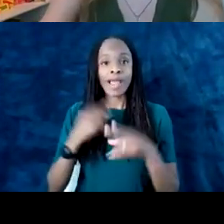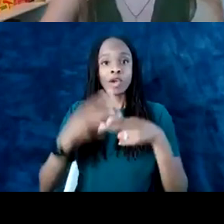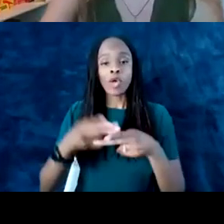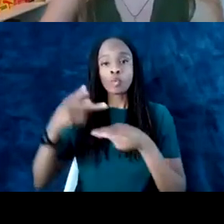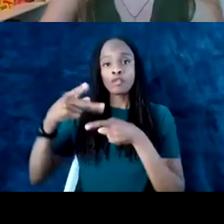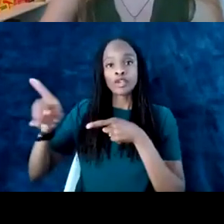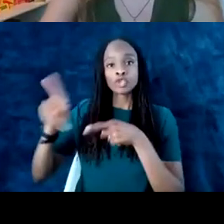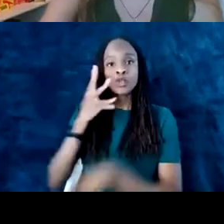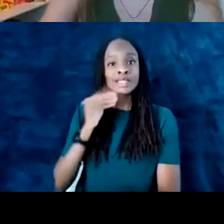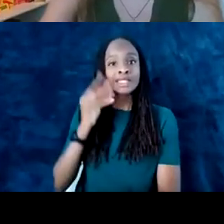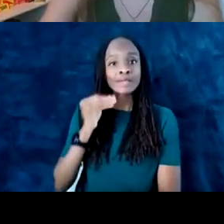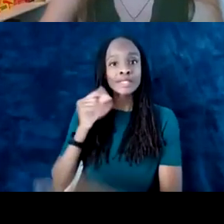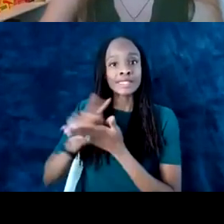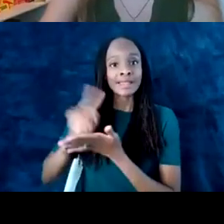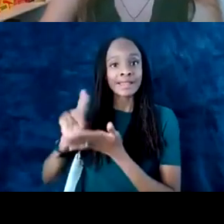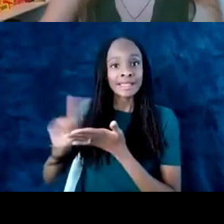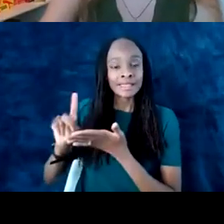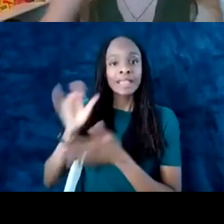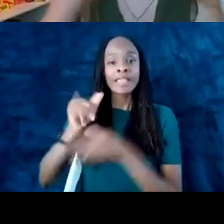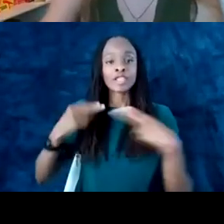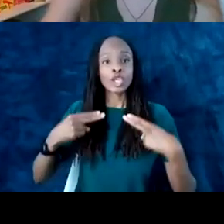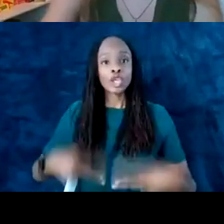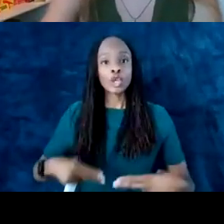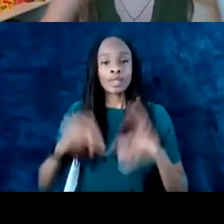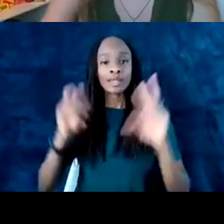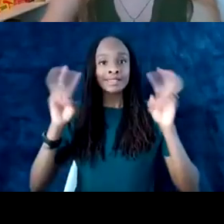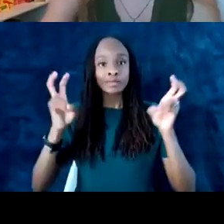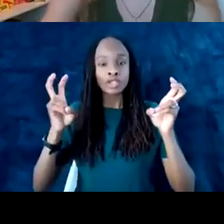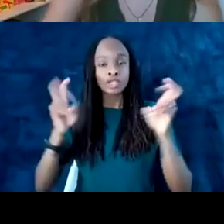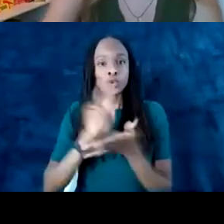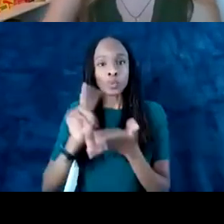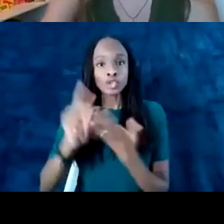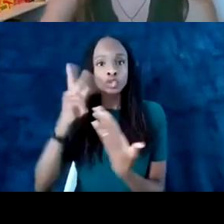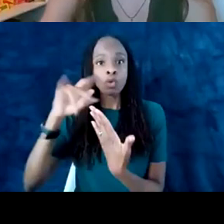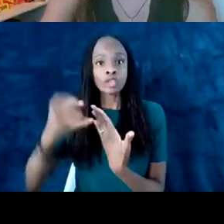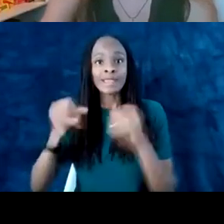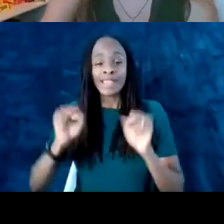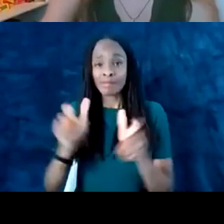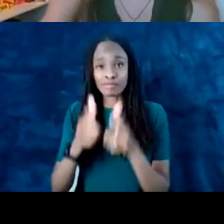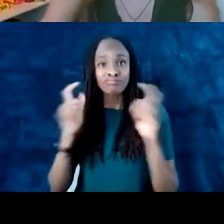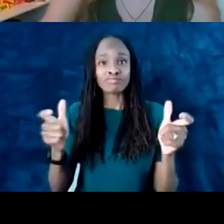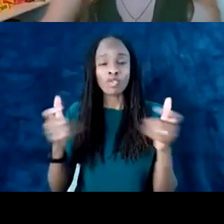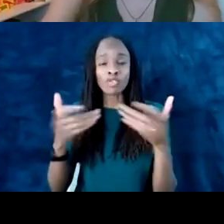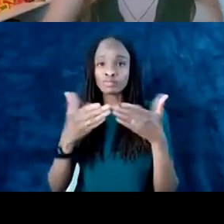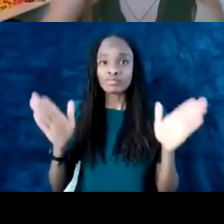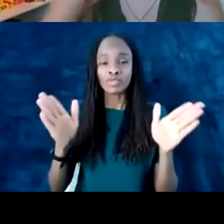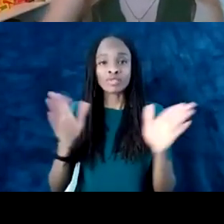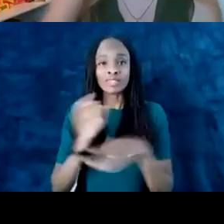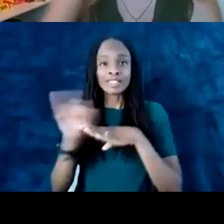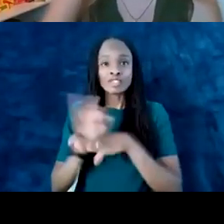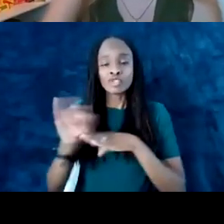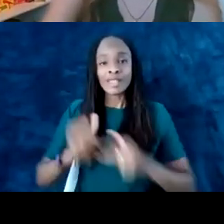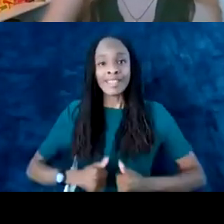professional experience studies. These are human subjects research projects. They can be large scale industry scans of lived experience. So they